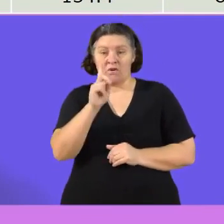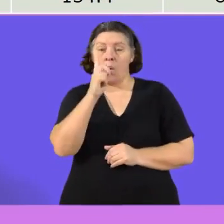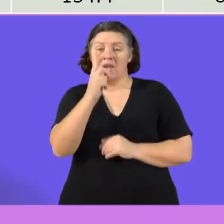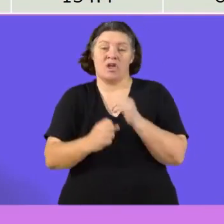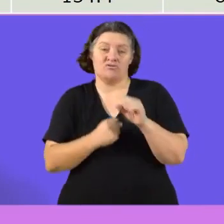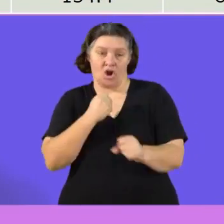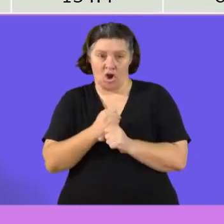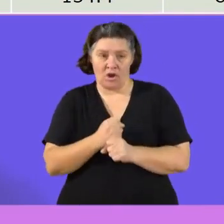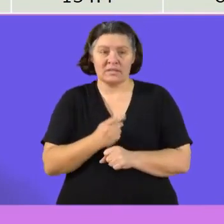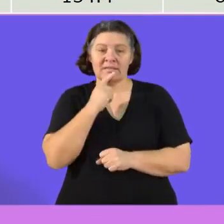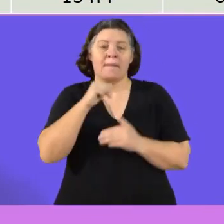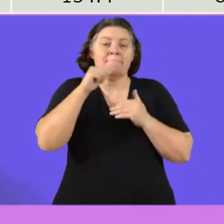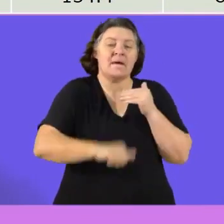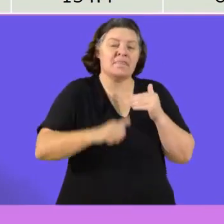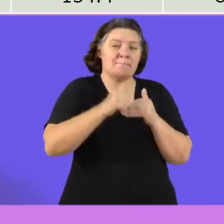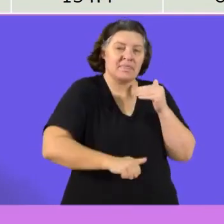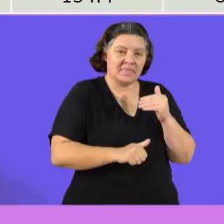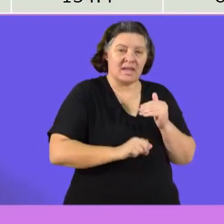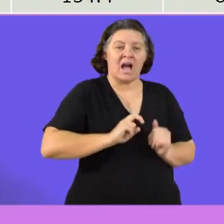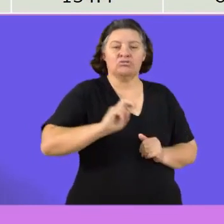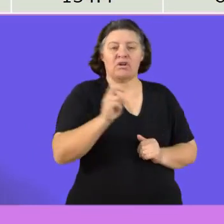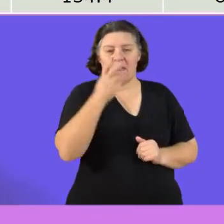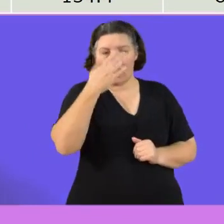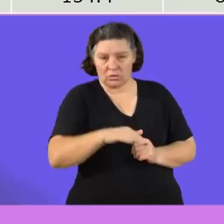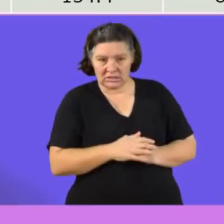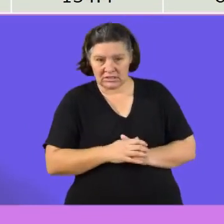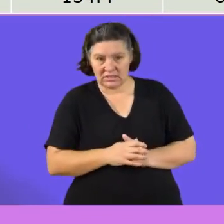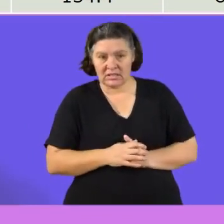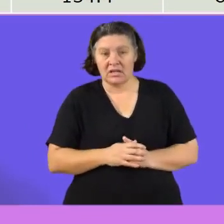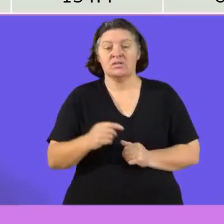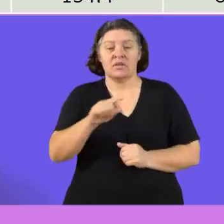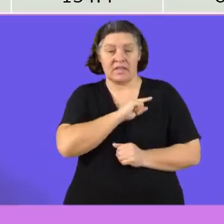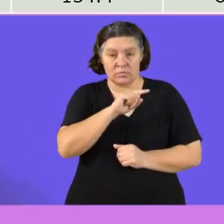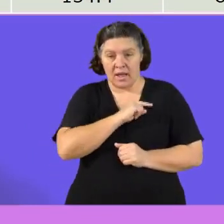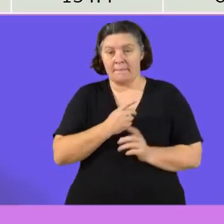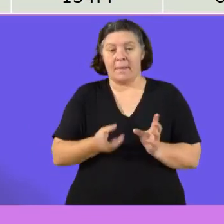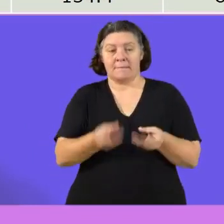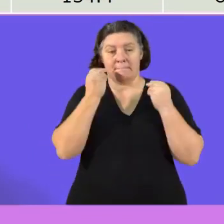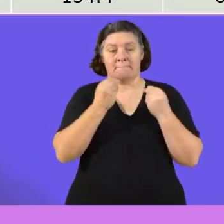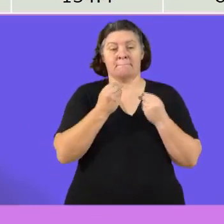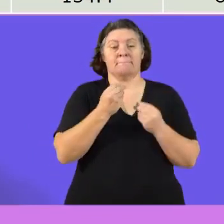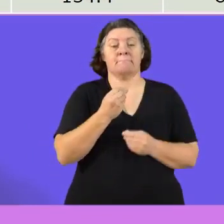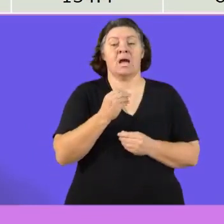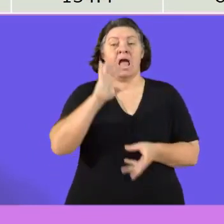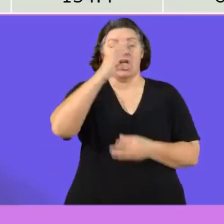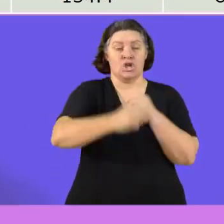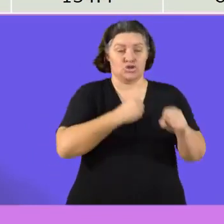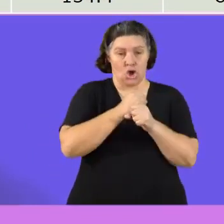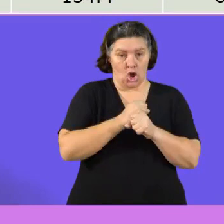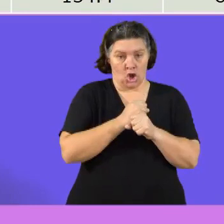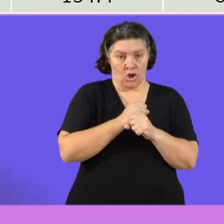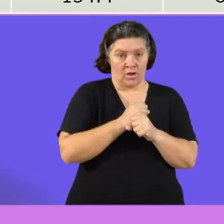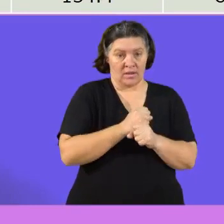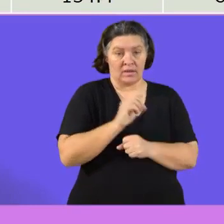94,332. Remember, this is per year. And lastly, we say, what is the monthly travel allowance? So therefore, I'll take my